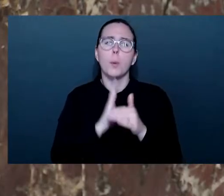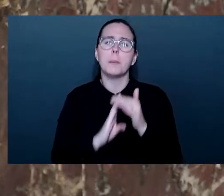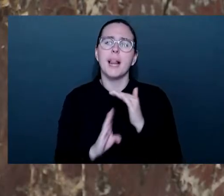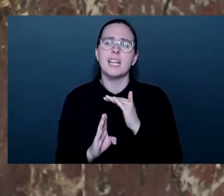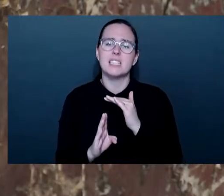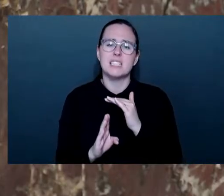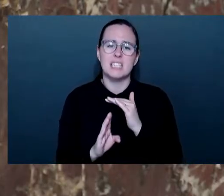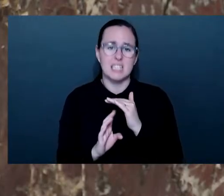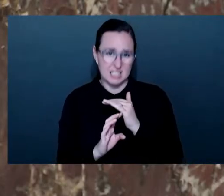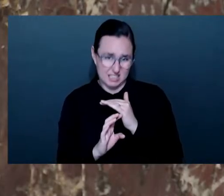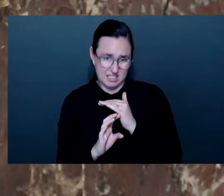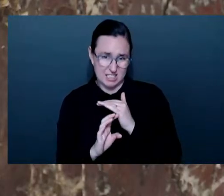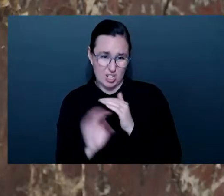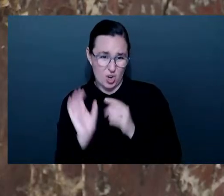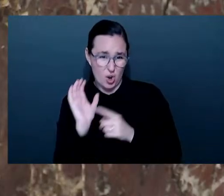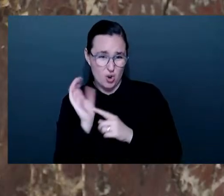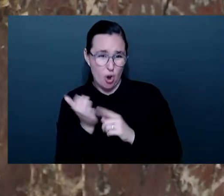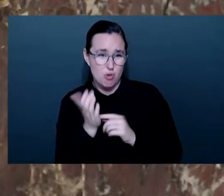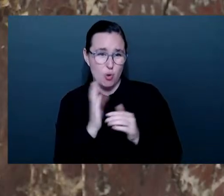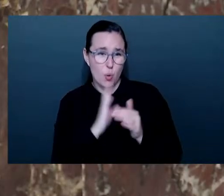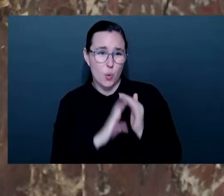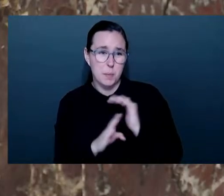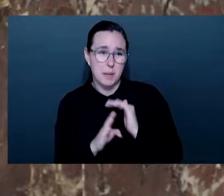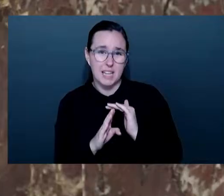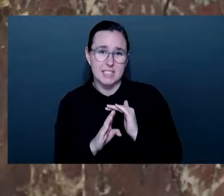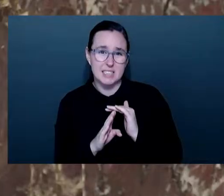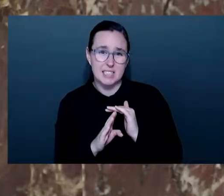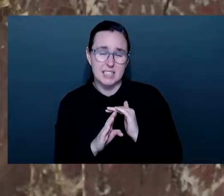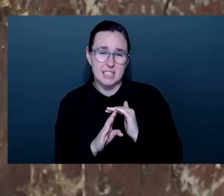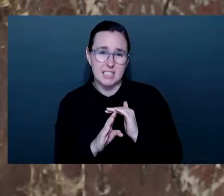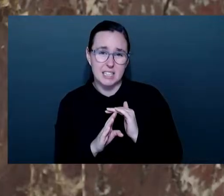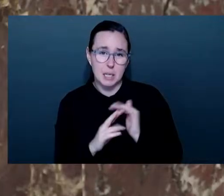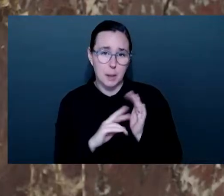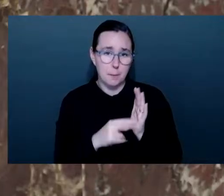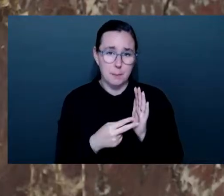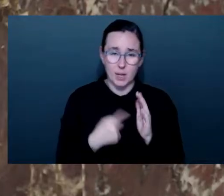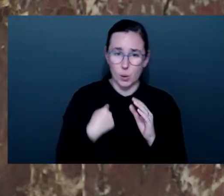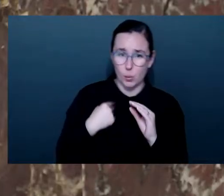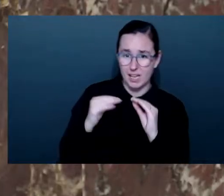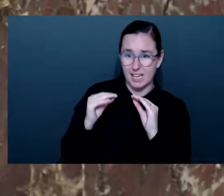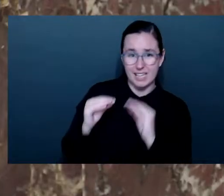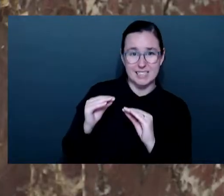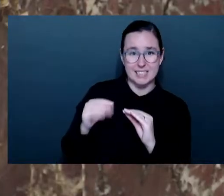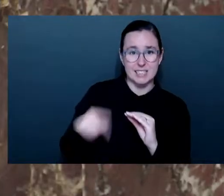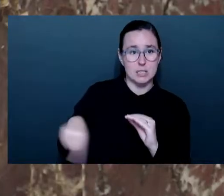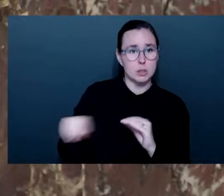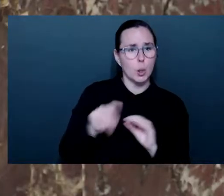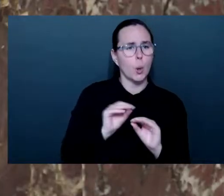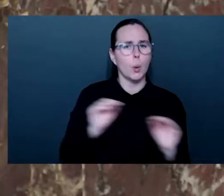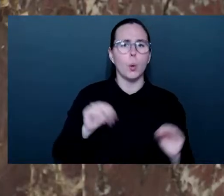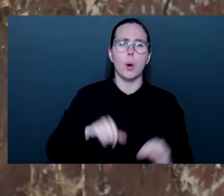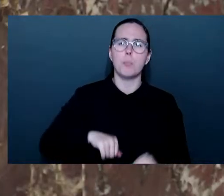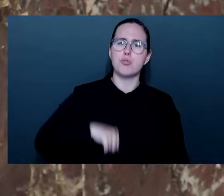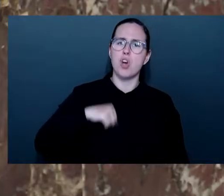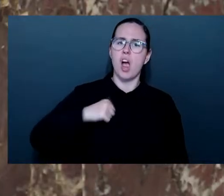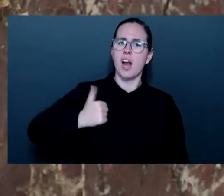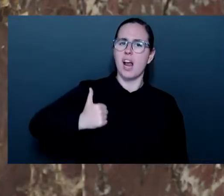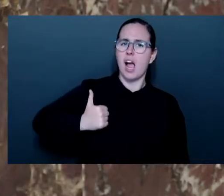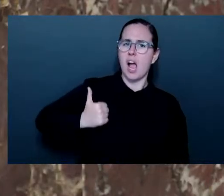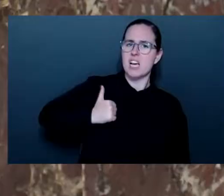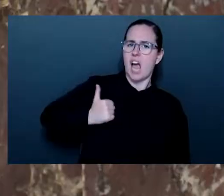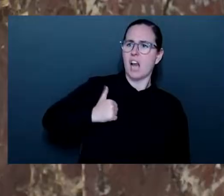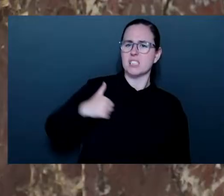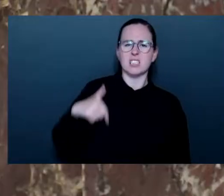take pride in their culture, Canada's incredible culture, but to be ashamed of it. That's because this government